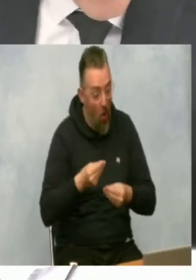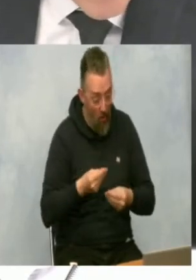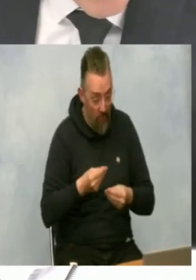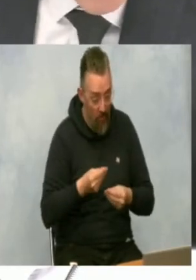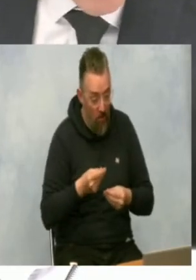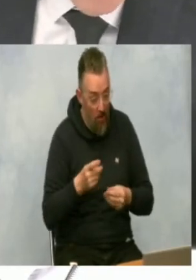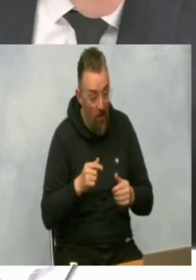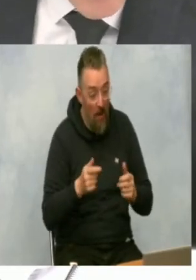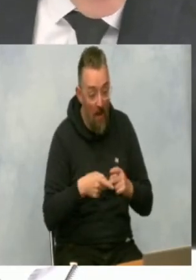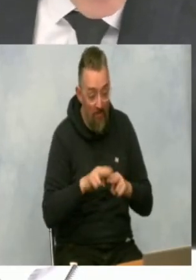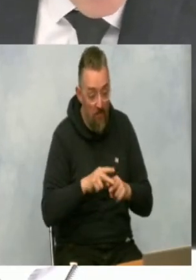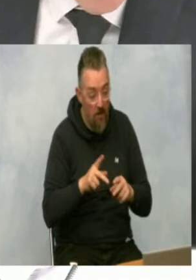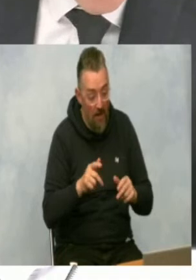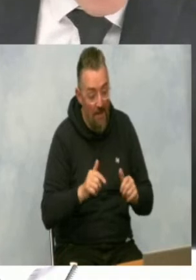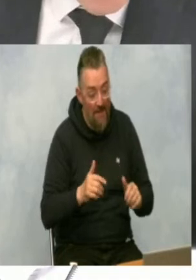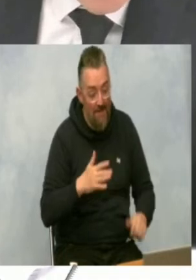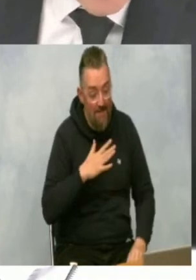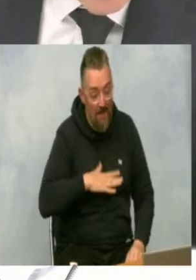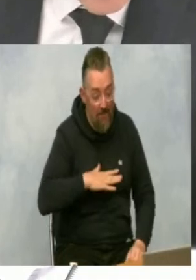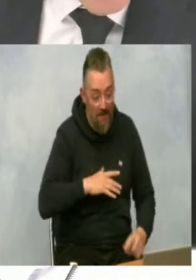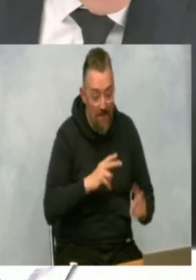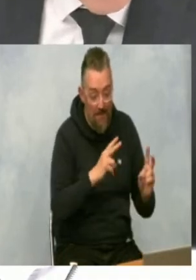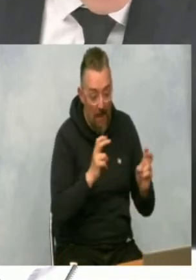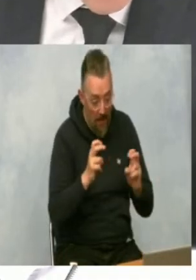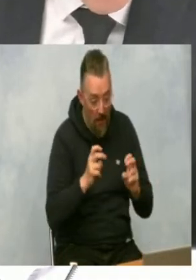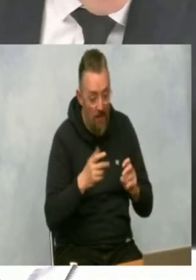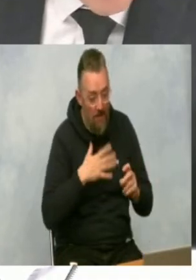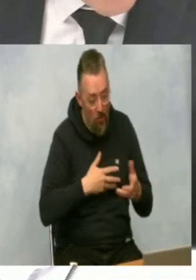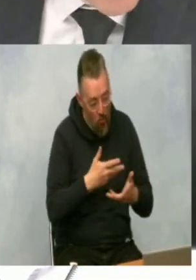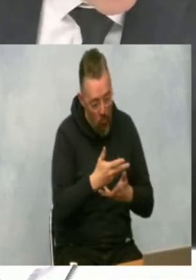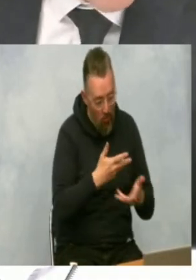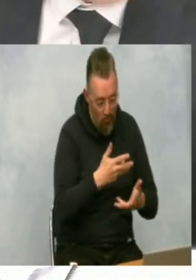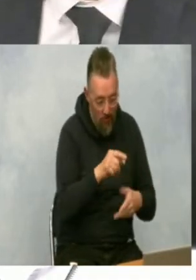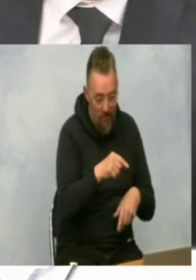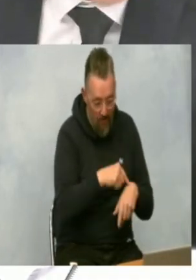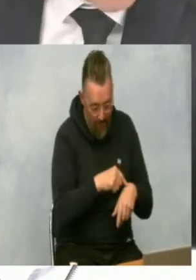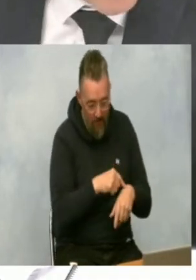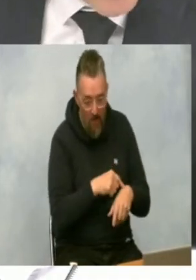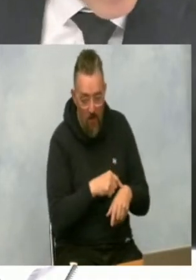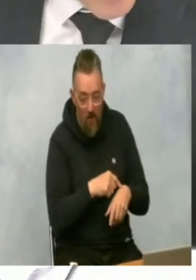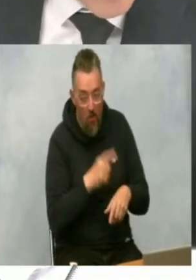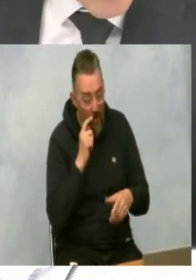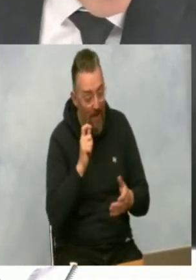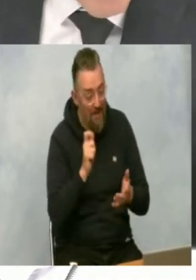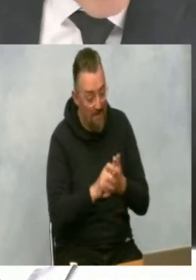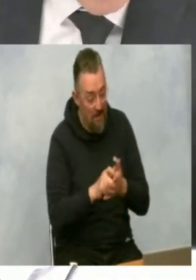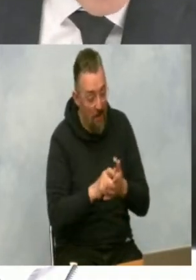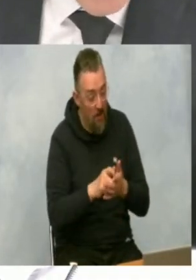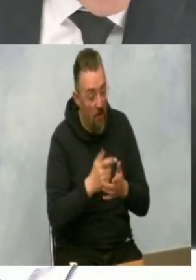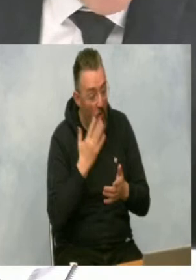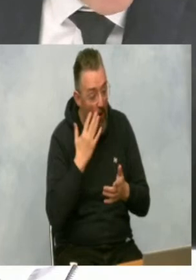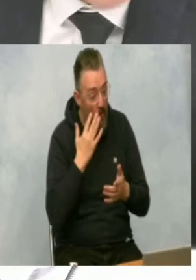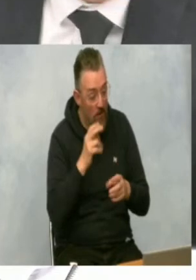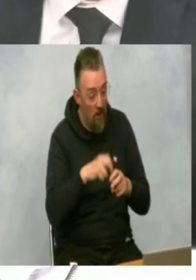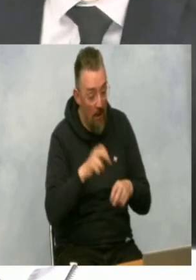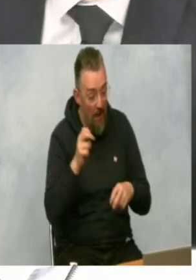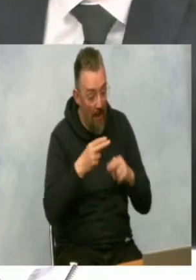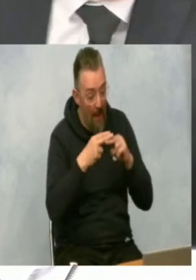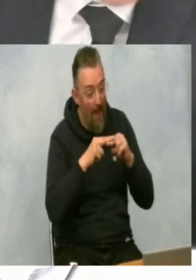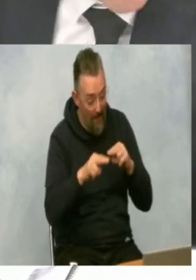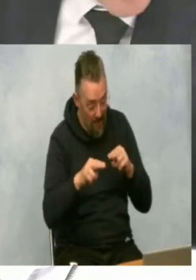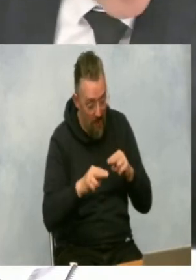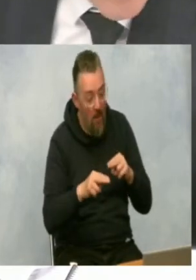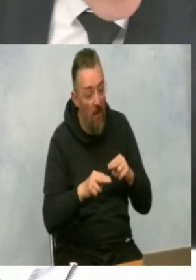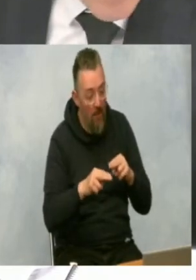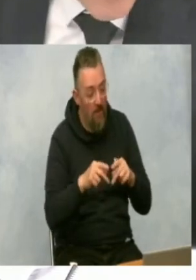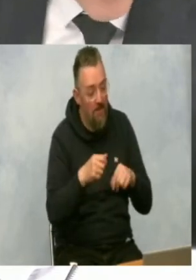on satisfactory title, which has been intimated in negotiations to be fine, and the sale will conclude on vacant possession being achieved by the relocation